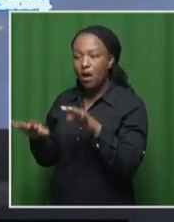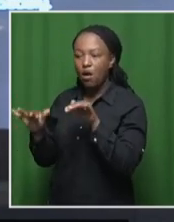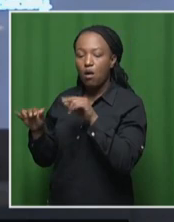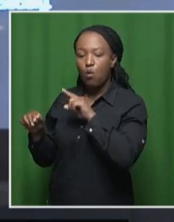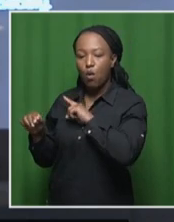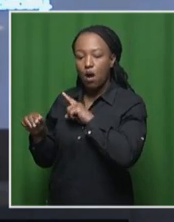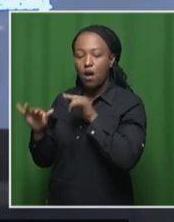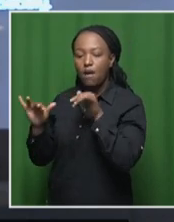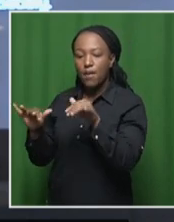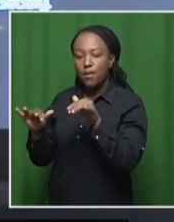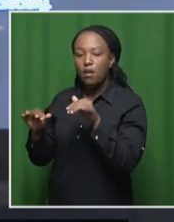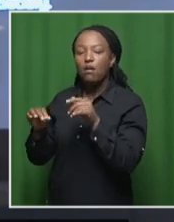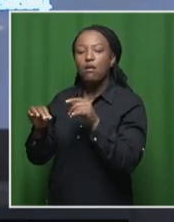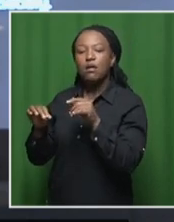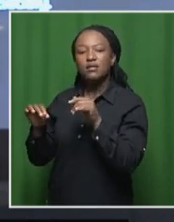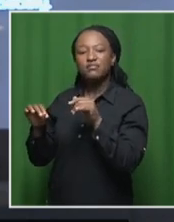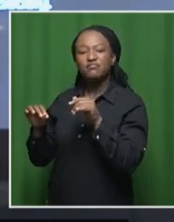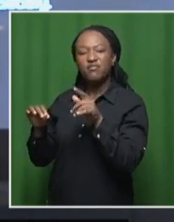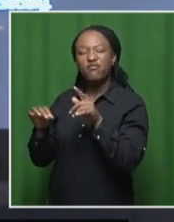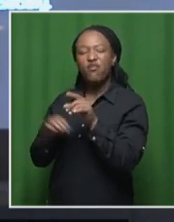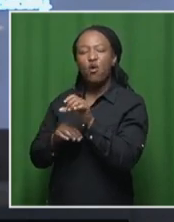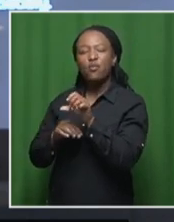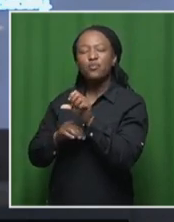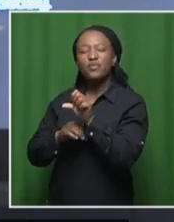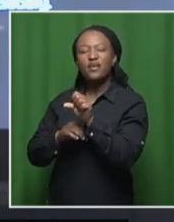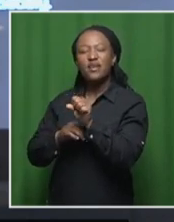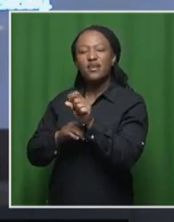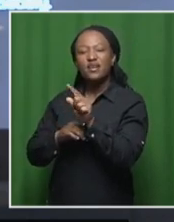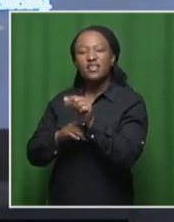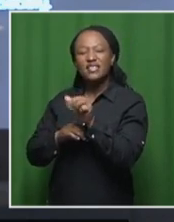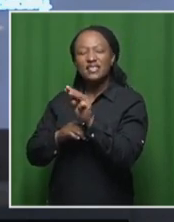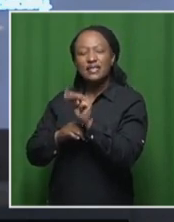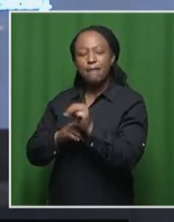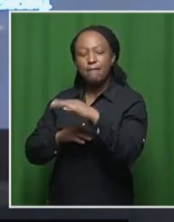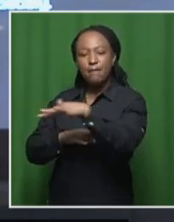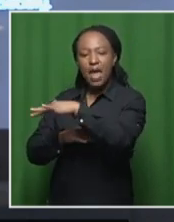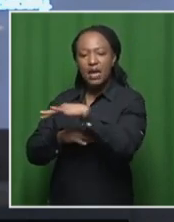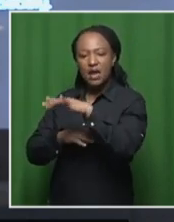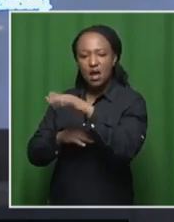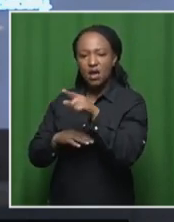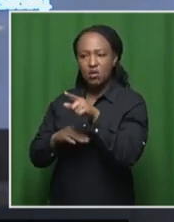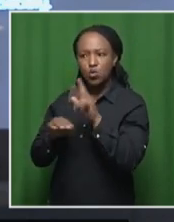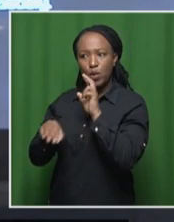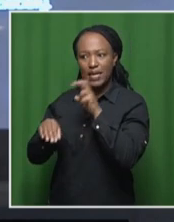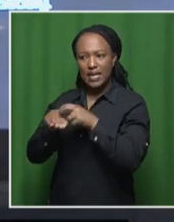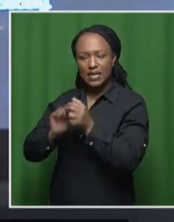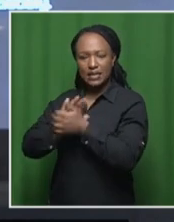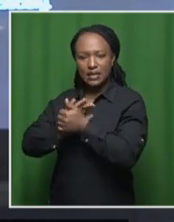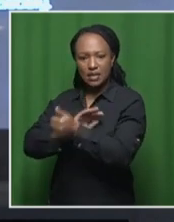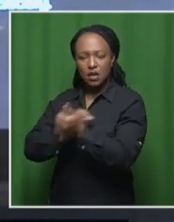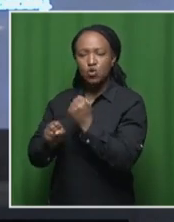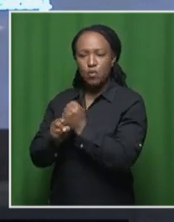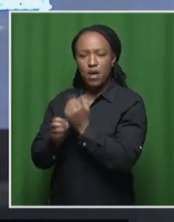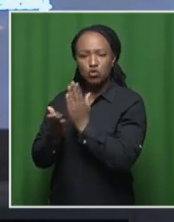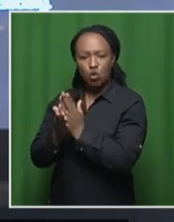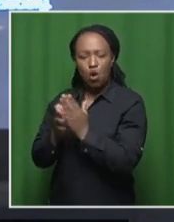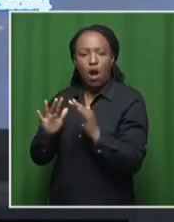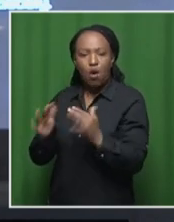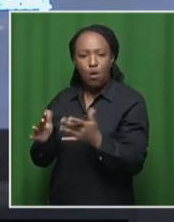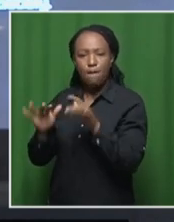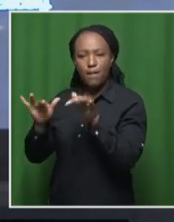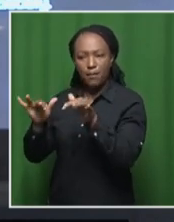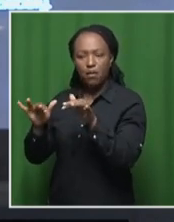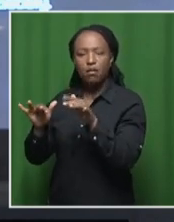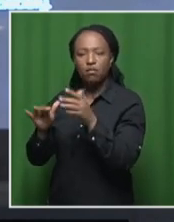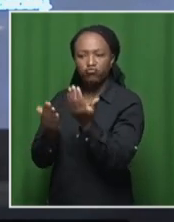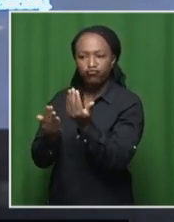in the STEM areas. And if you're in the ICT space, you need those skills. What are you doing to ensure that you attract and retain